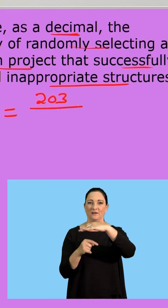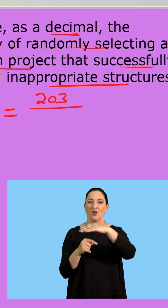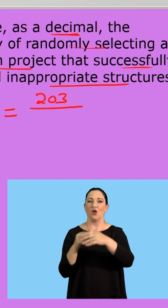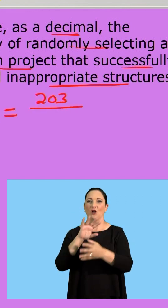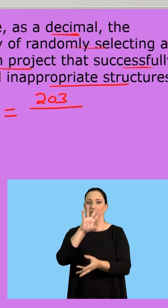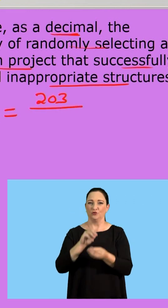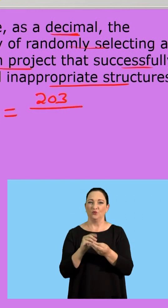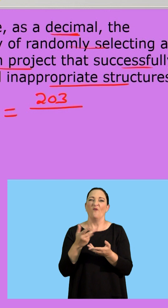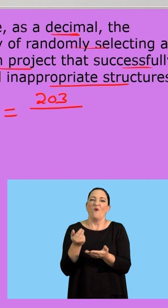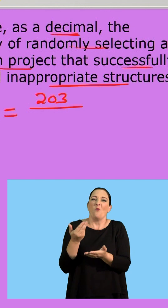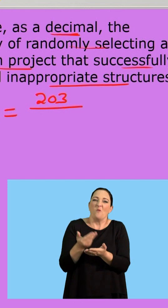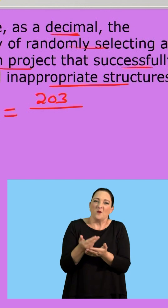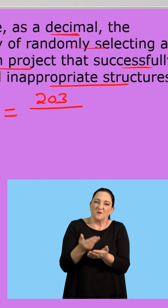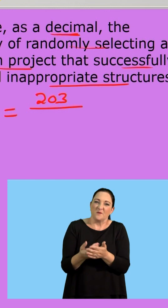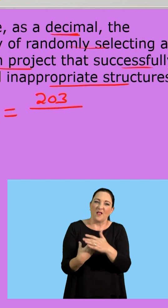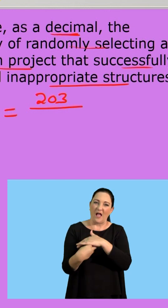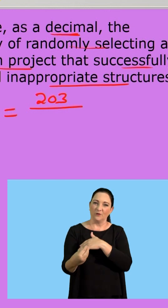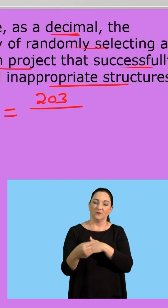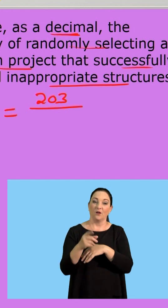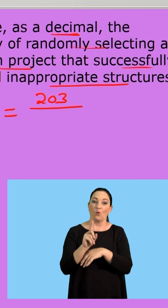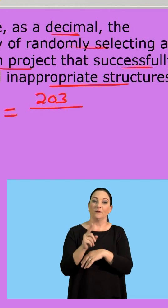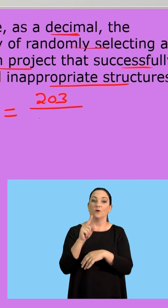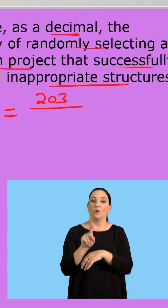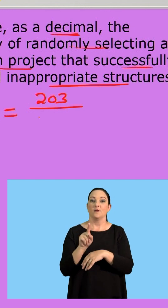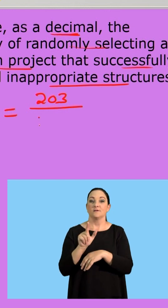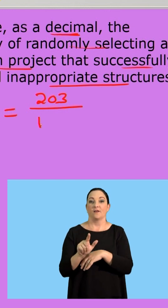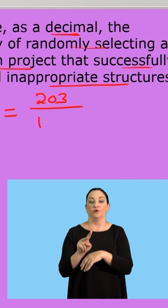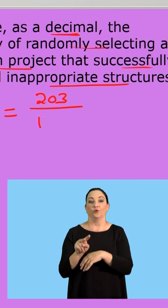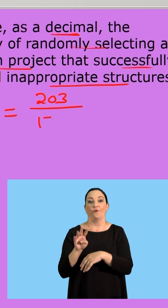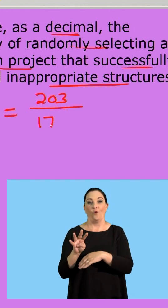over the total number of possible outcomes. That will be